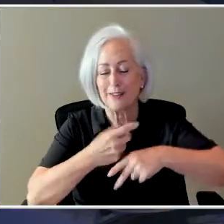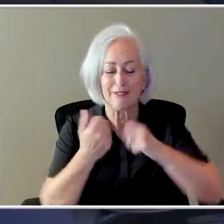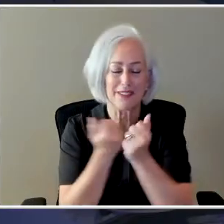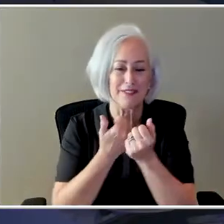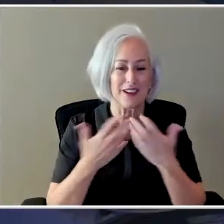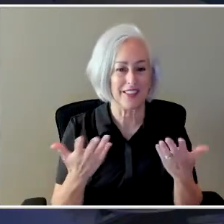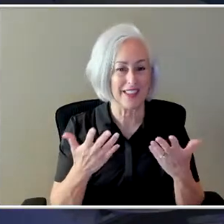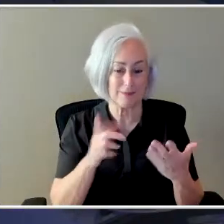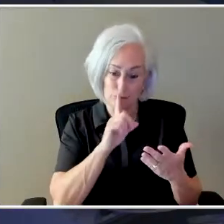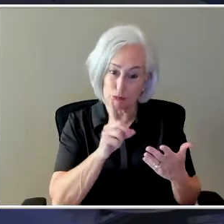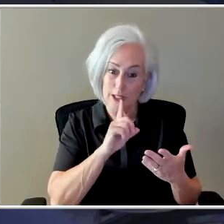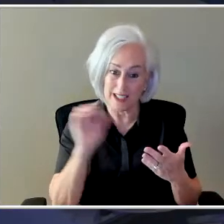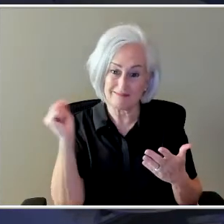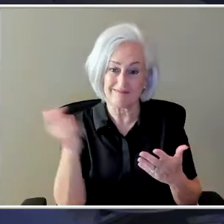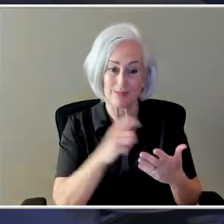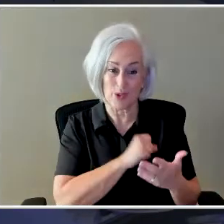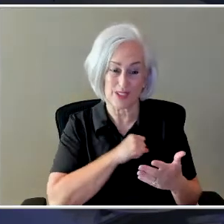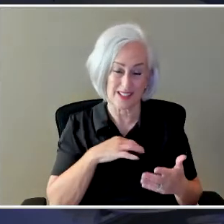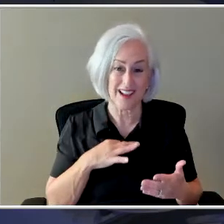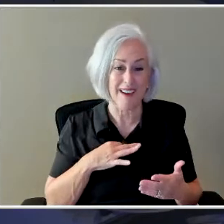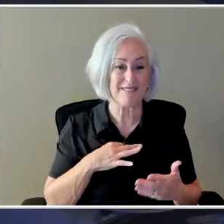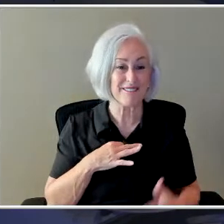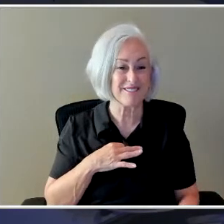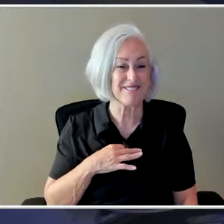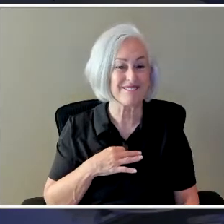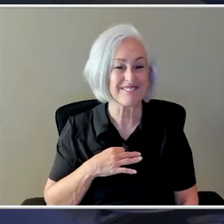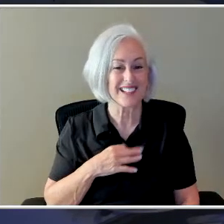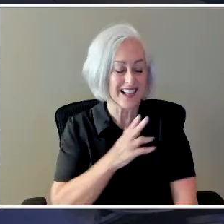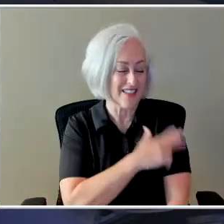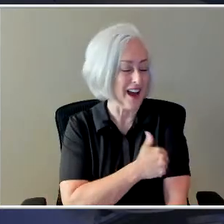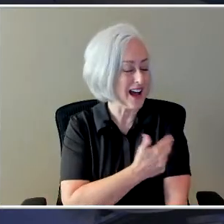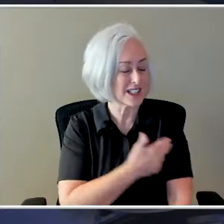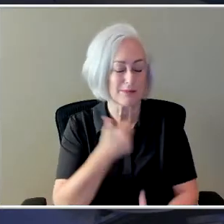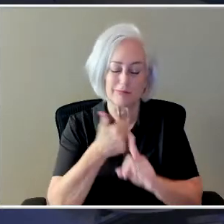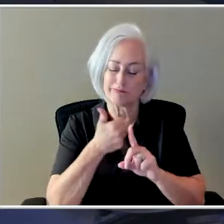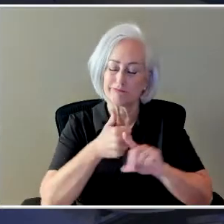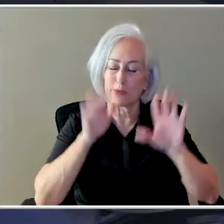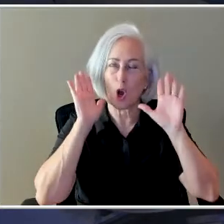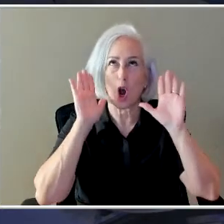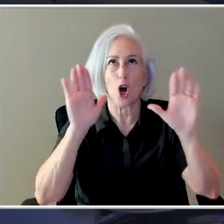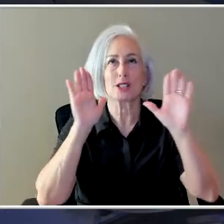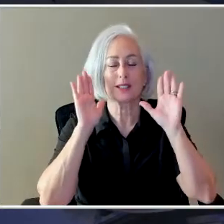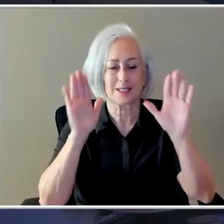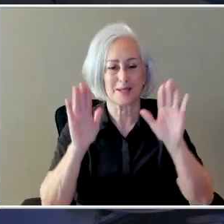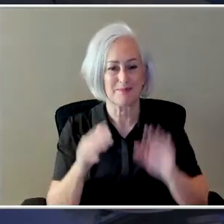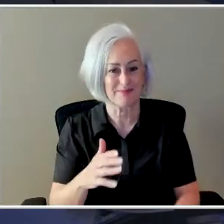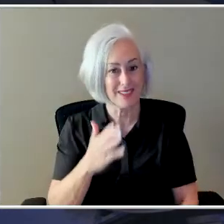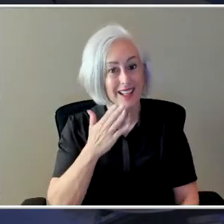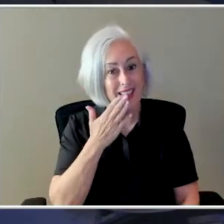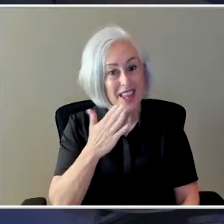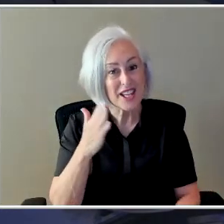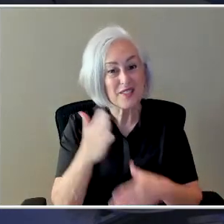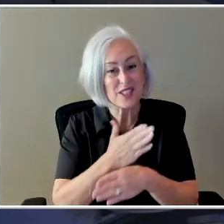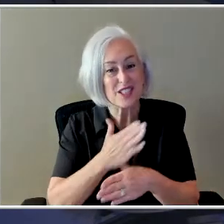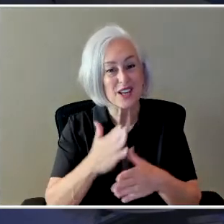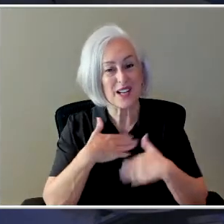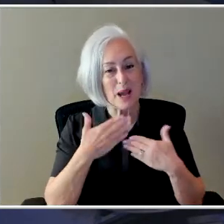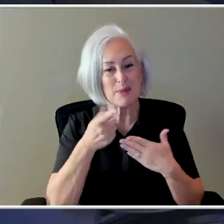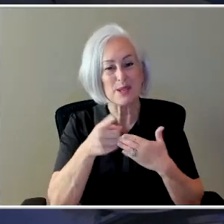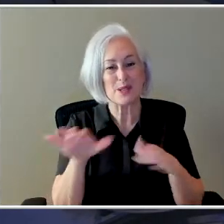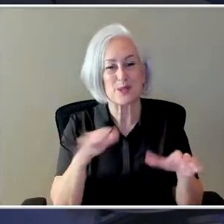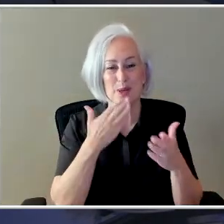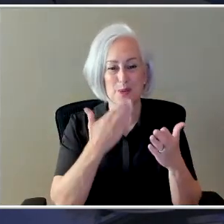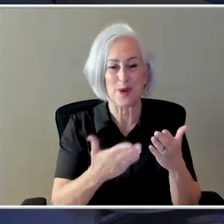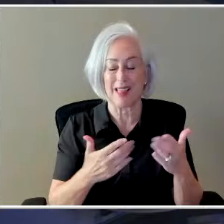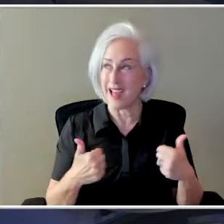staff. Well, we just appreciate you The hospital's awesome. sharing, and we're just glad you're doing well. I'm happy to be here still.